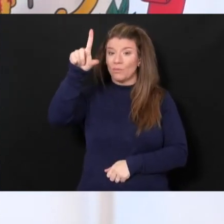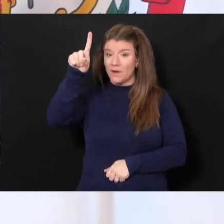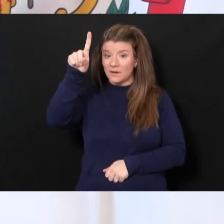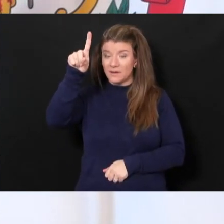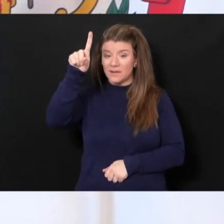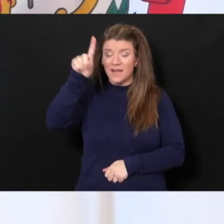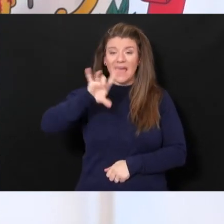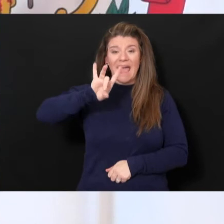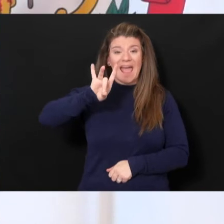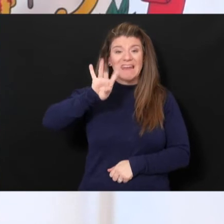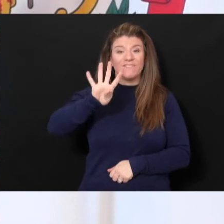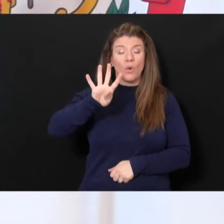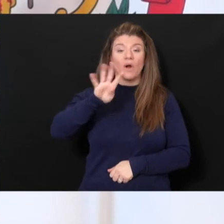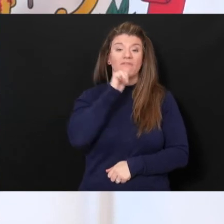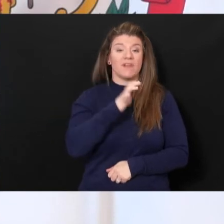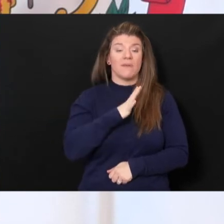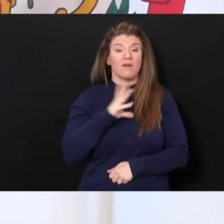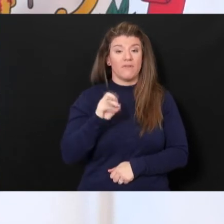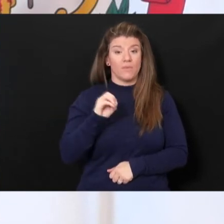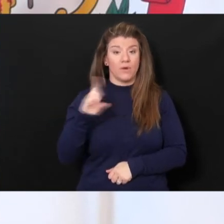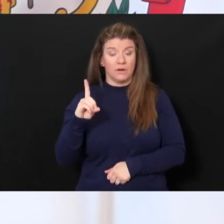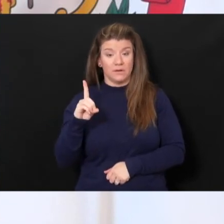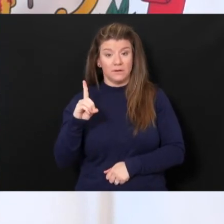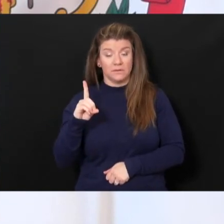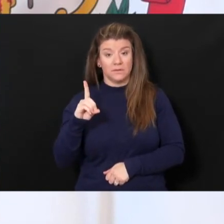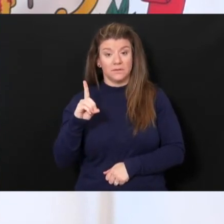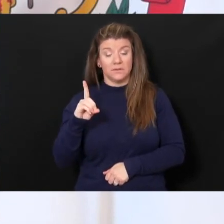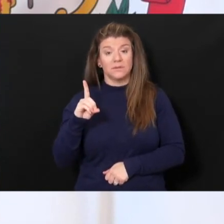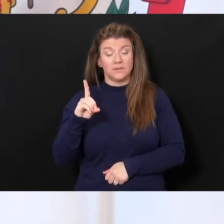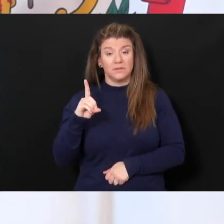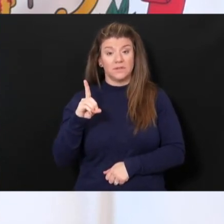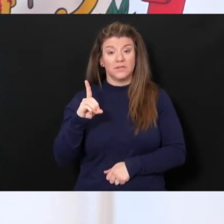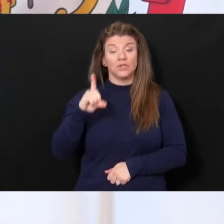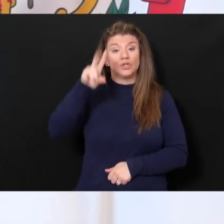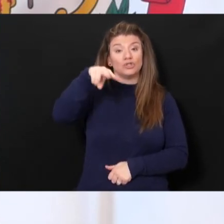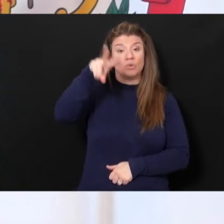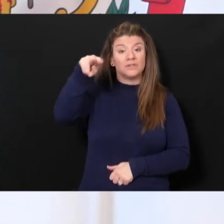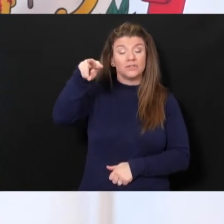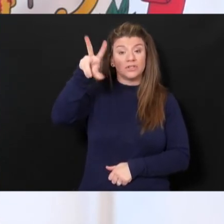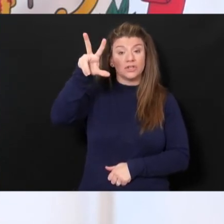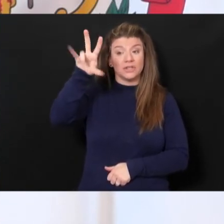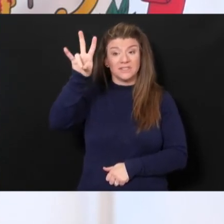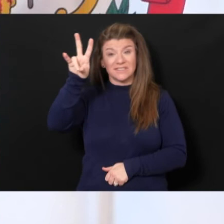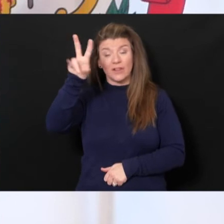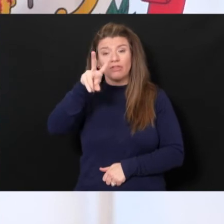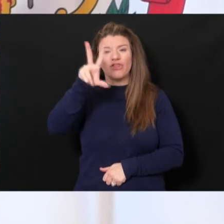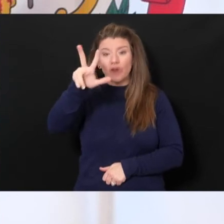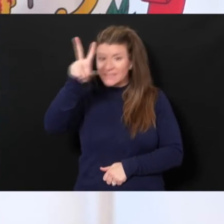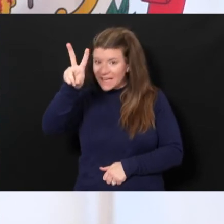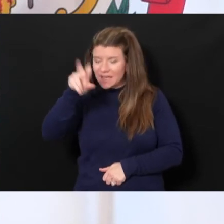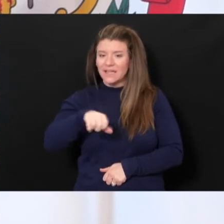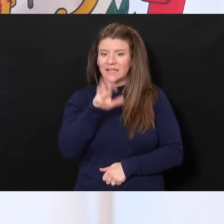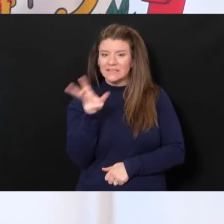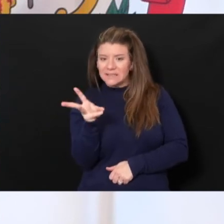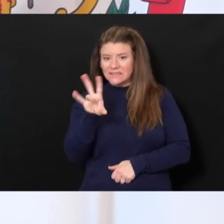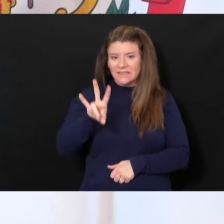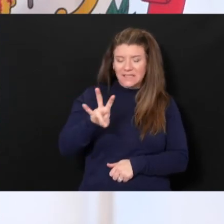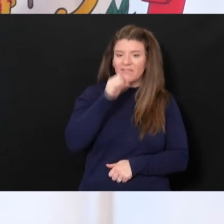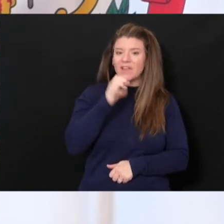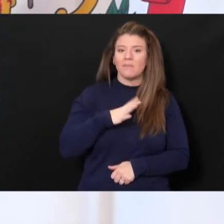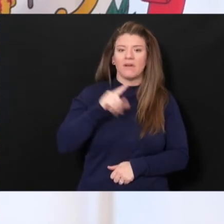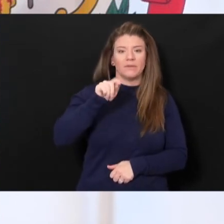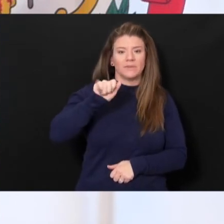death is an 84-year-old female from Wood County. Our 2,232nd death is a 67-year-old female